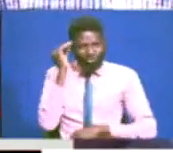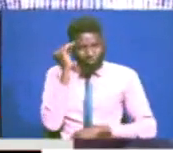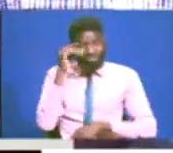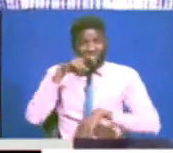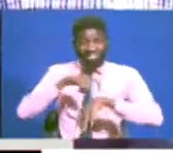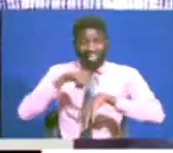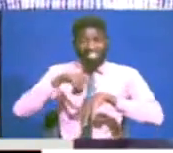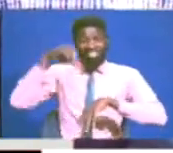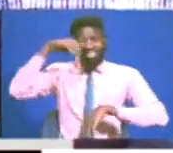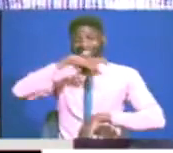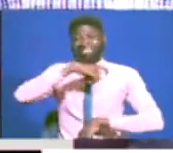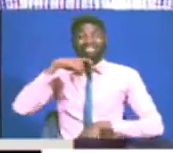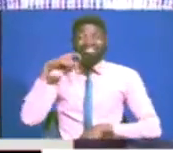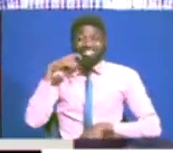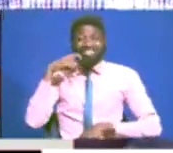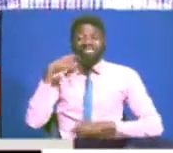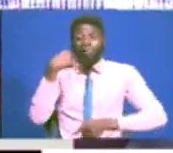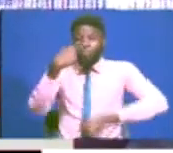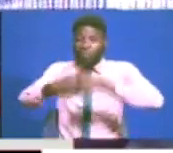and heartless.